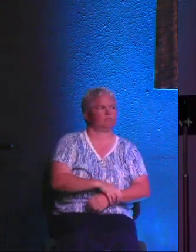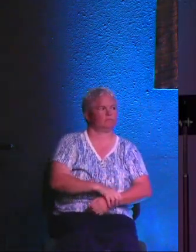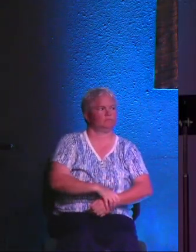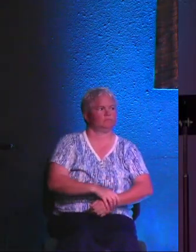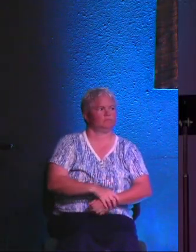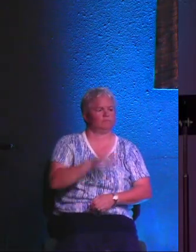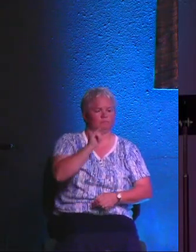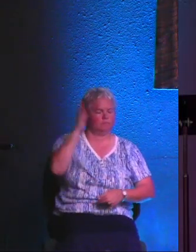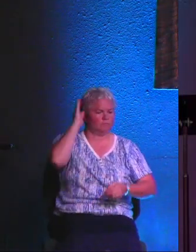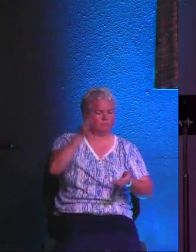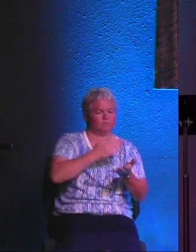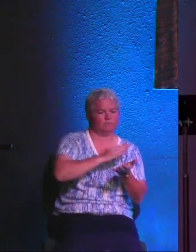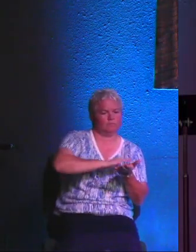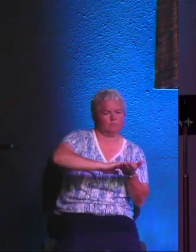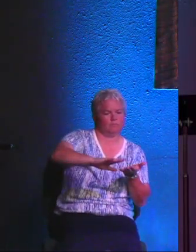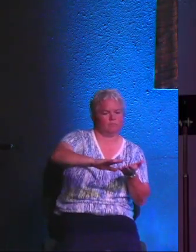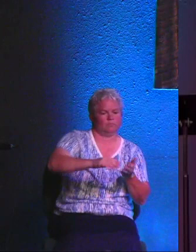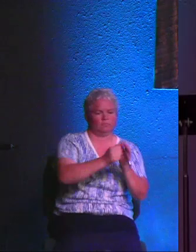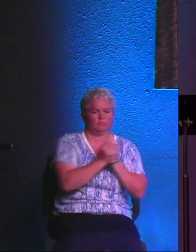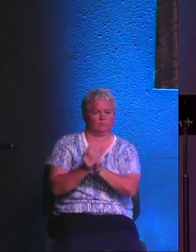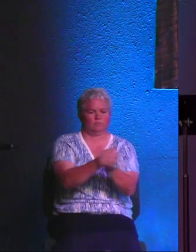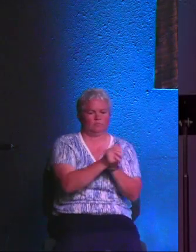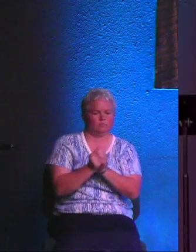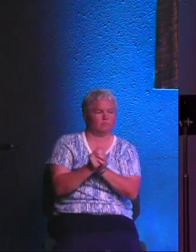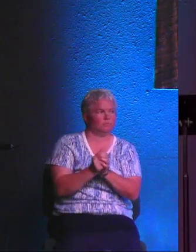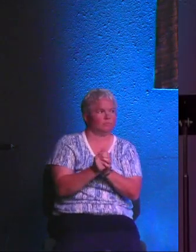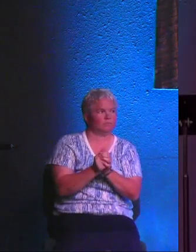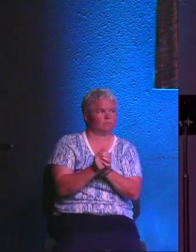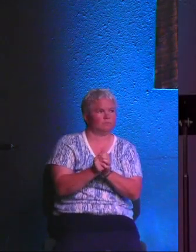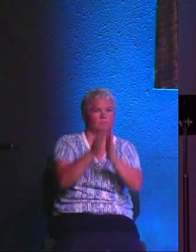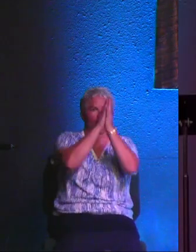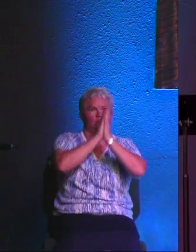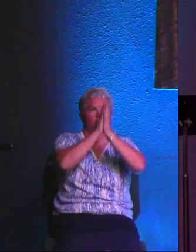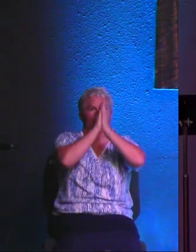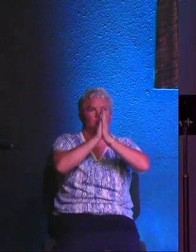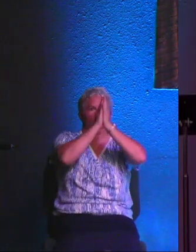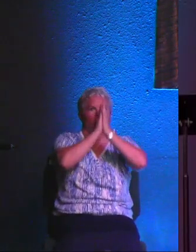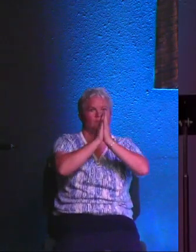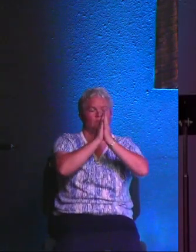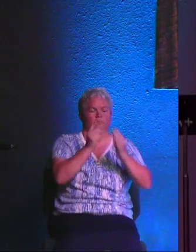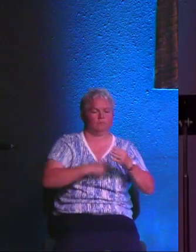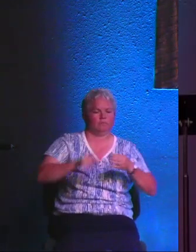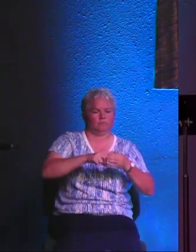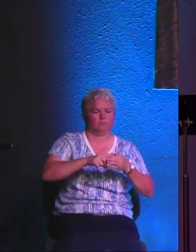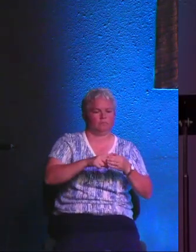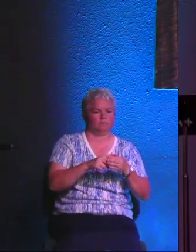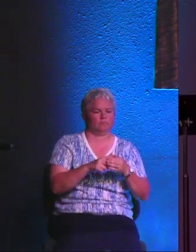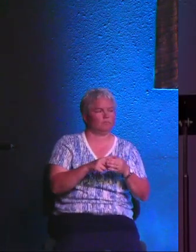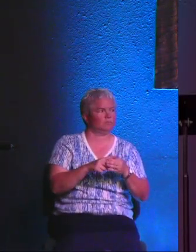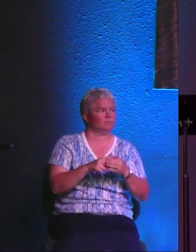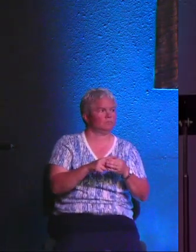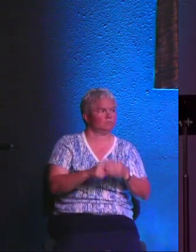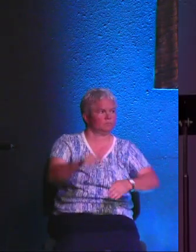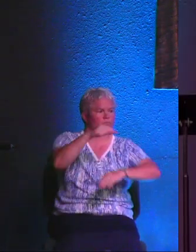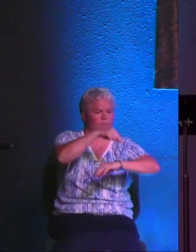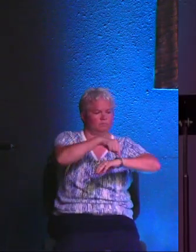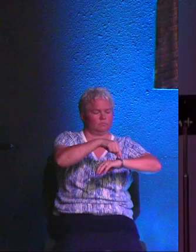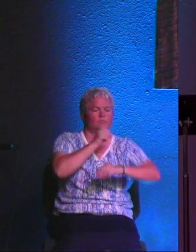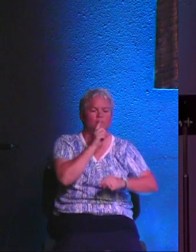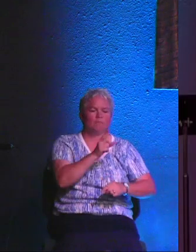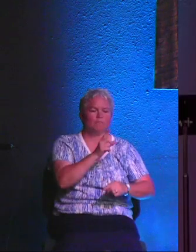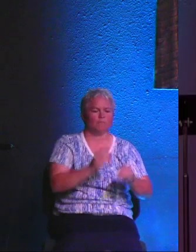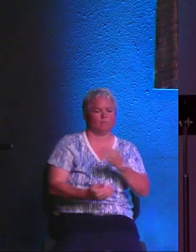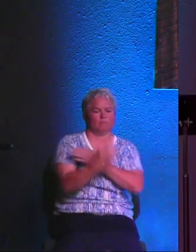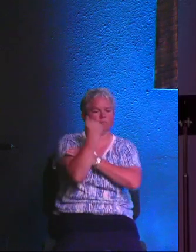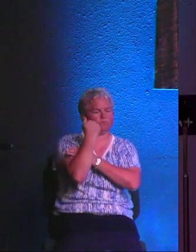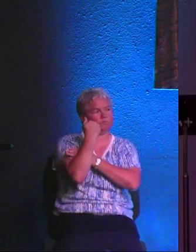Kind of nice when everything works together, right? That's a lot of what worship was about right there. And what's God trying to tell us this